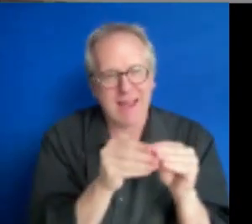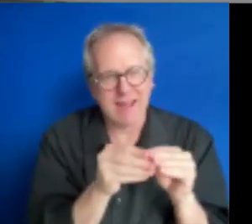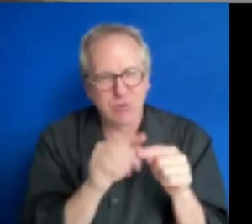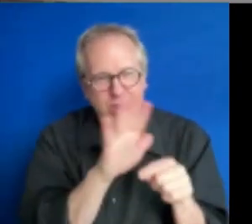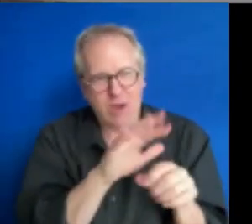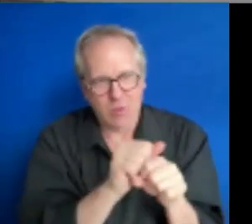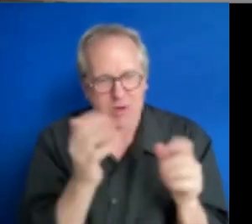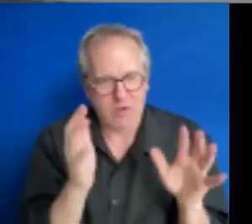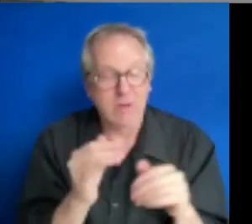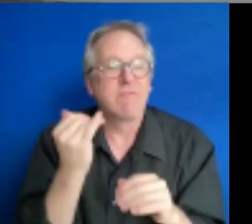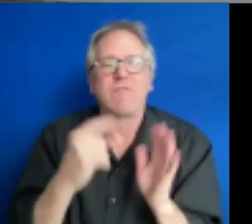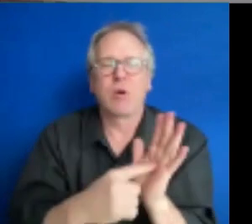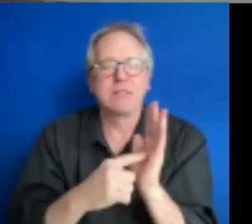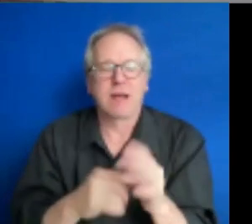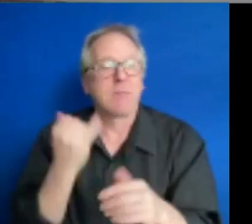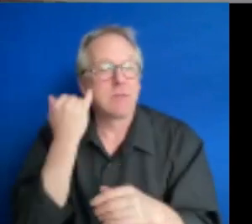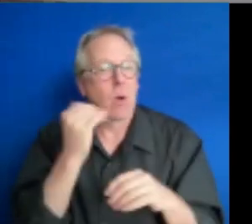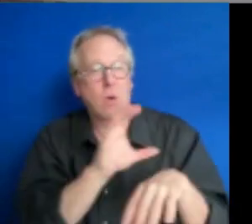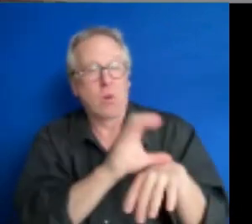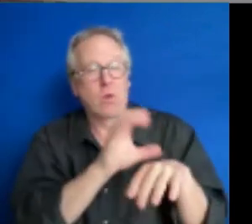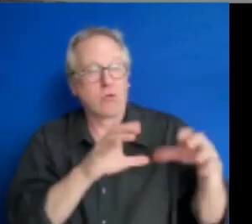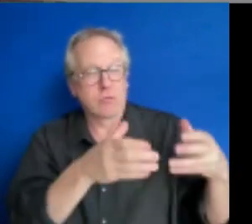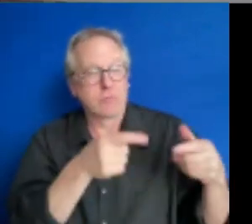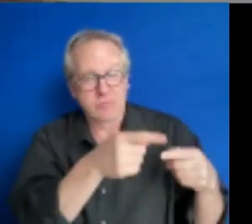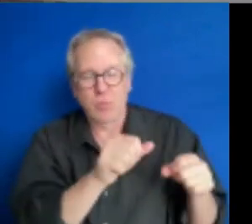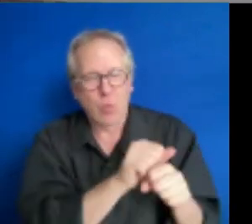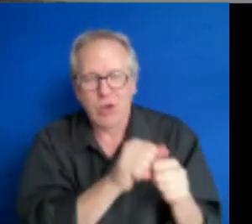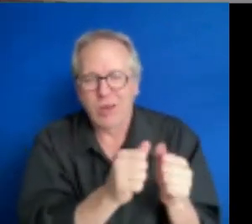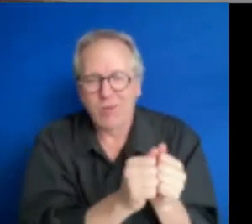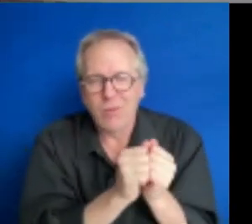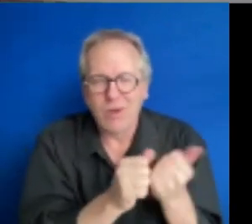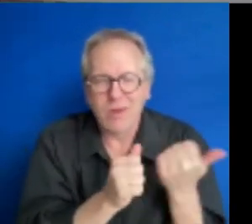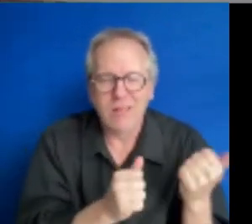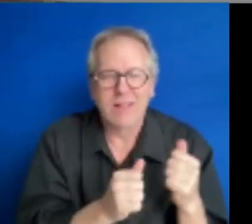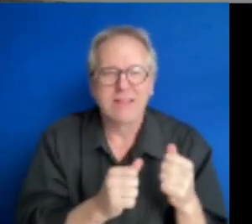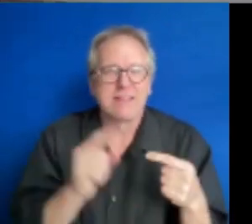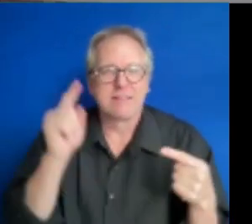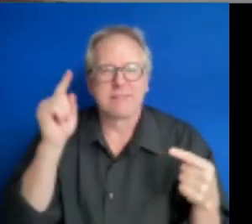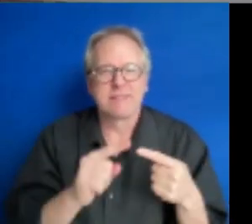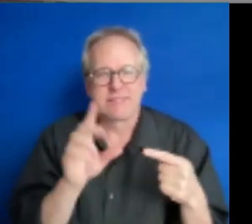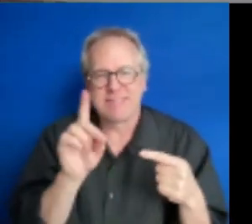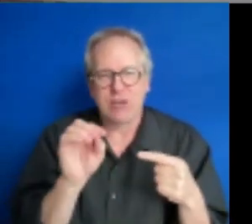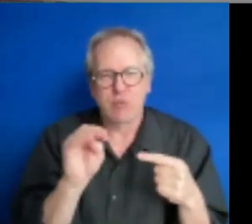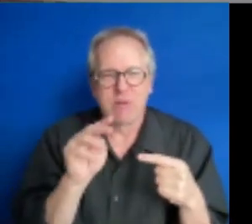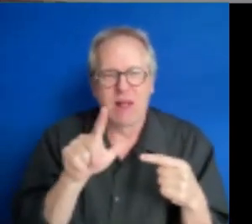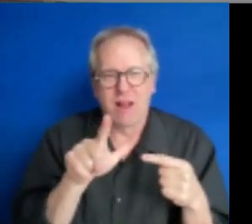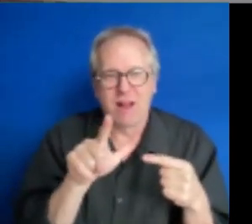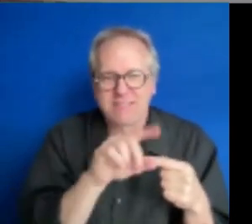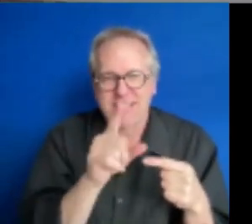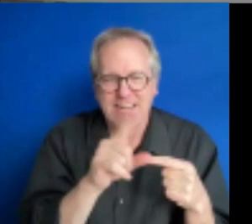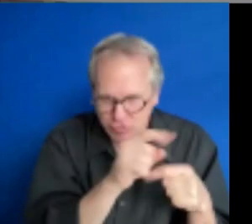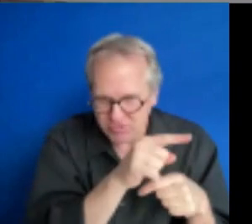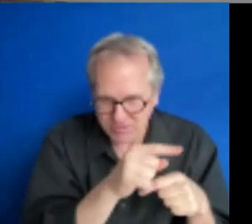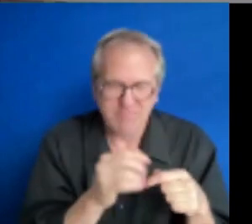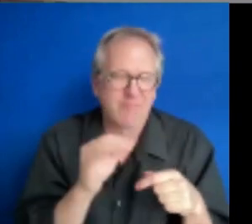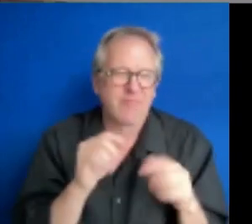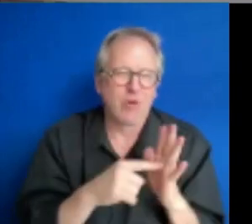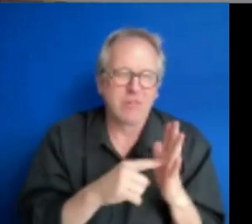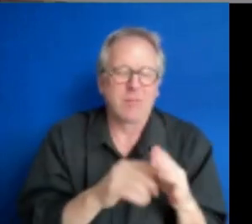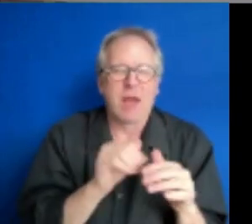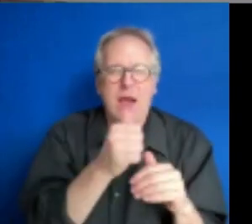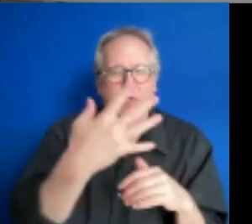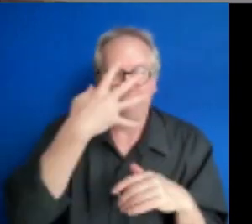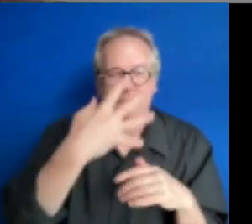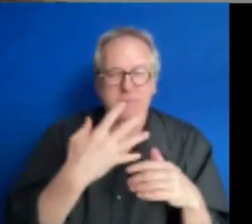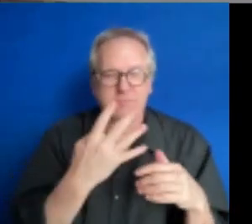instance, if congregations are working around decriminalization and terms of looking at how our